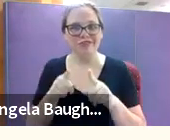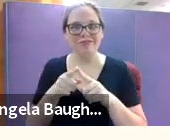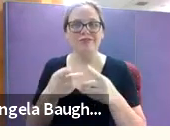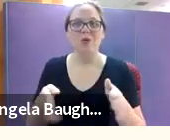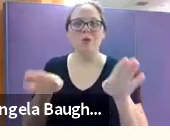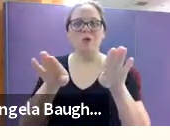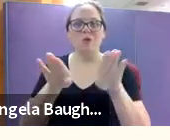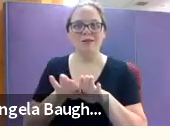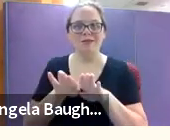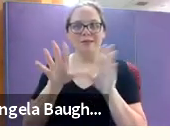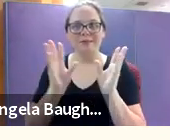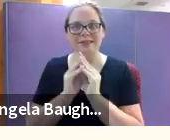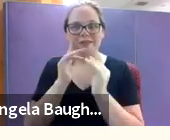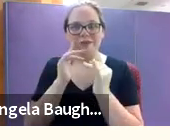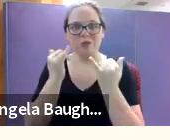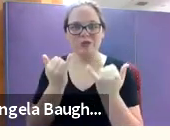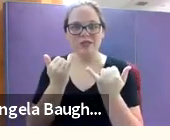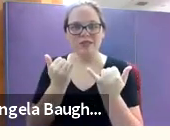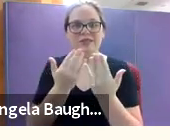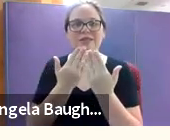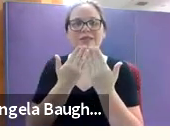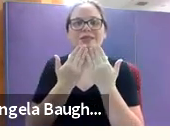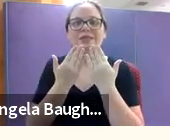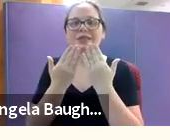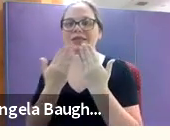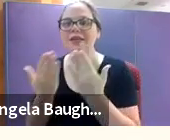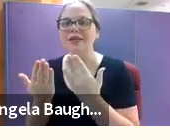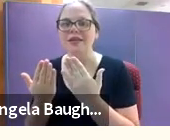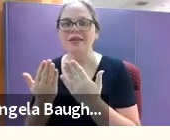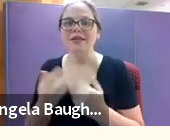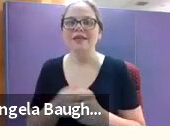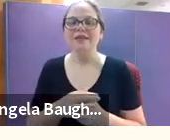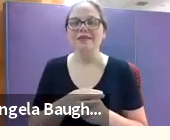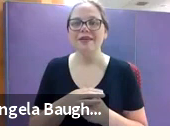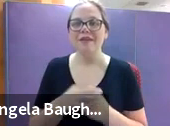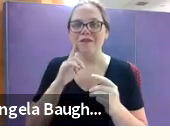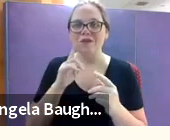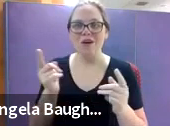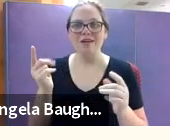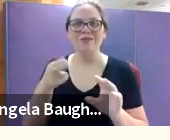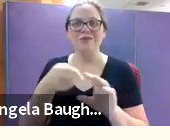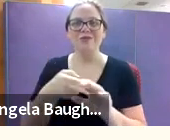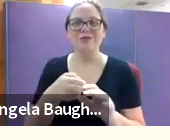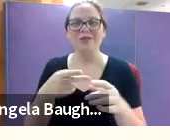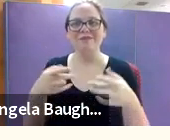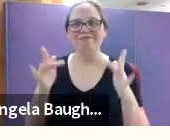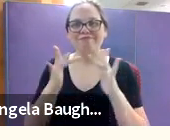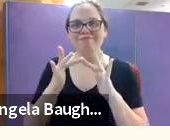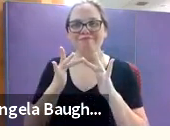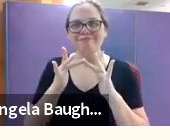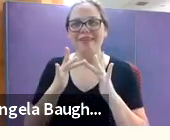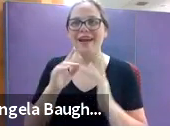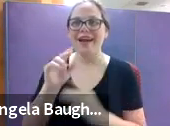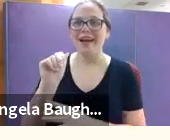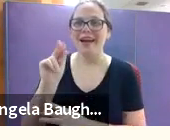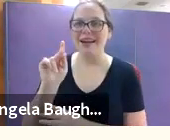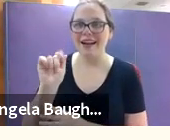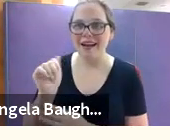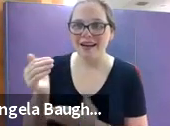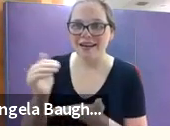for today. I want to thank everybody for attending electronically. I specifically want to mention Anita